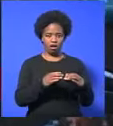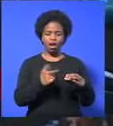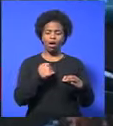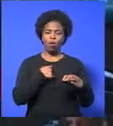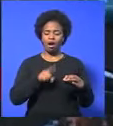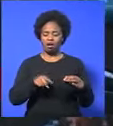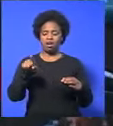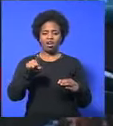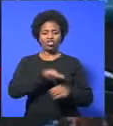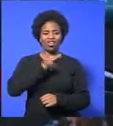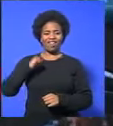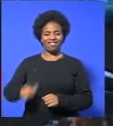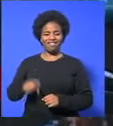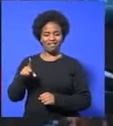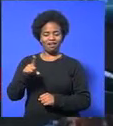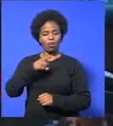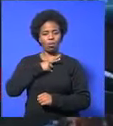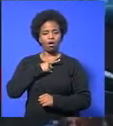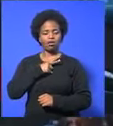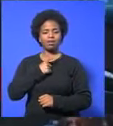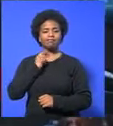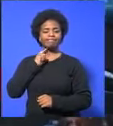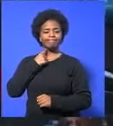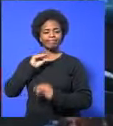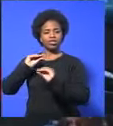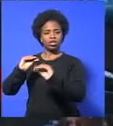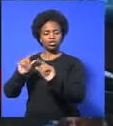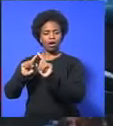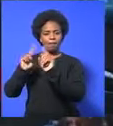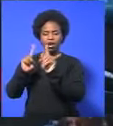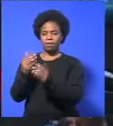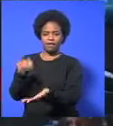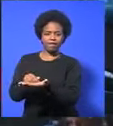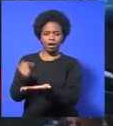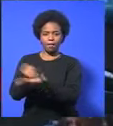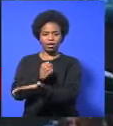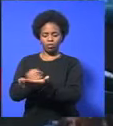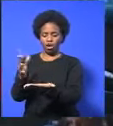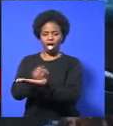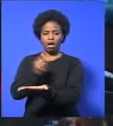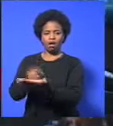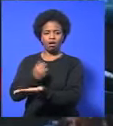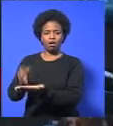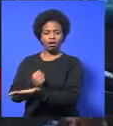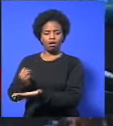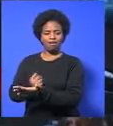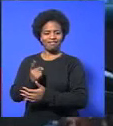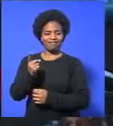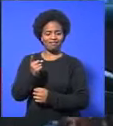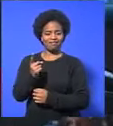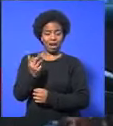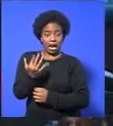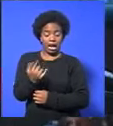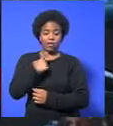scam arrived back home this morning. Now, the group was left stranded after their passports were confiscated by Chinese authorities.